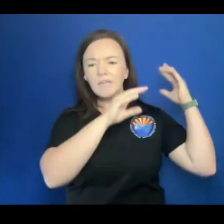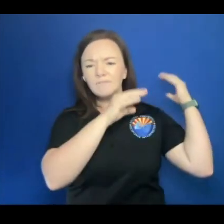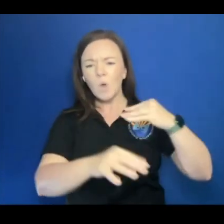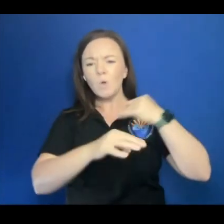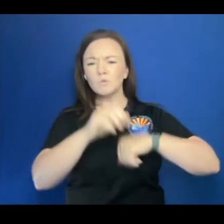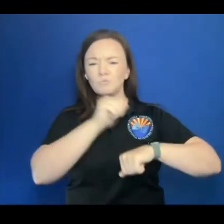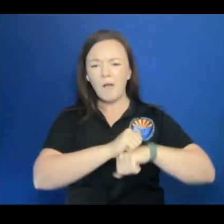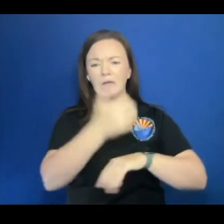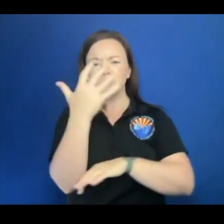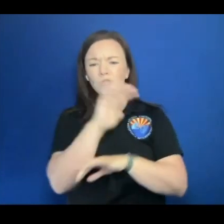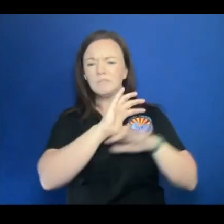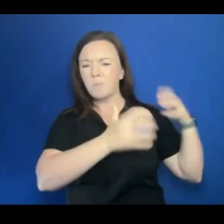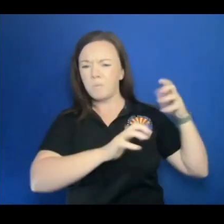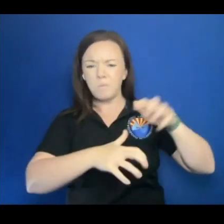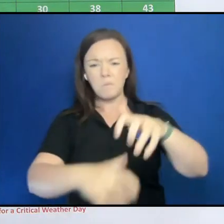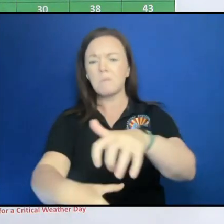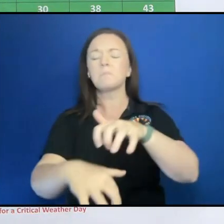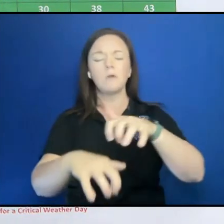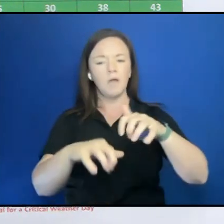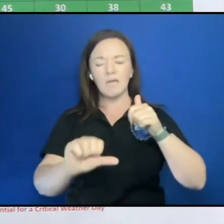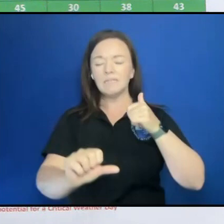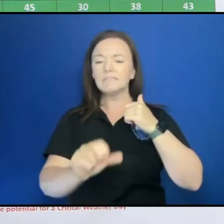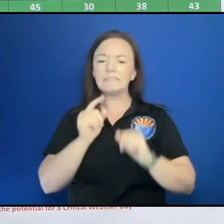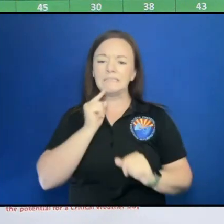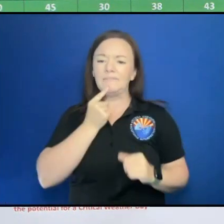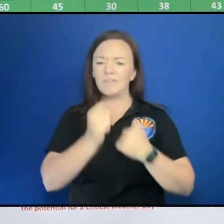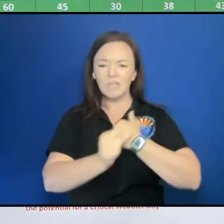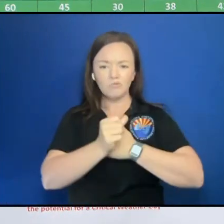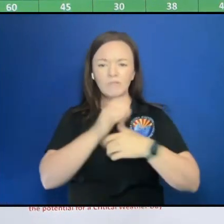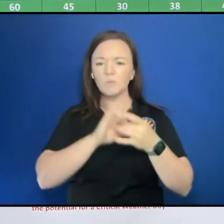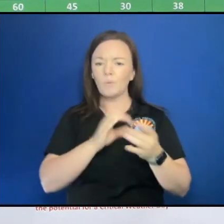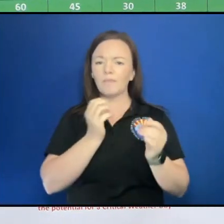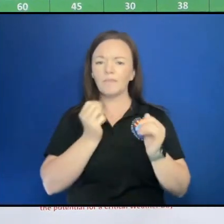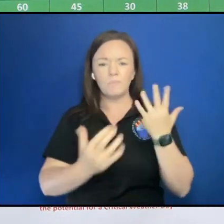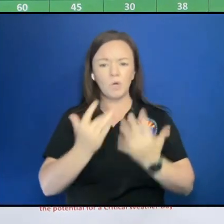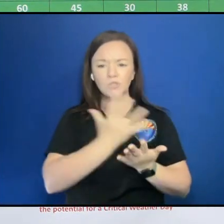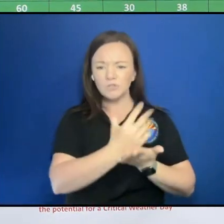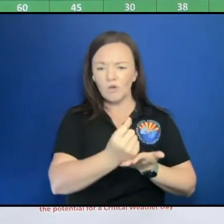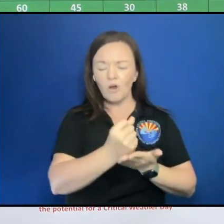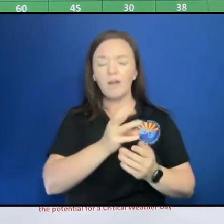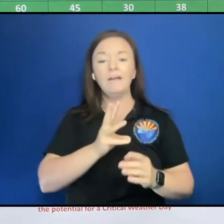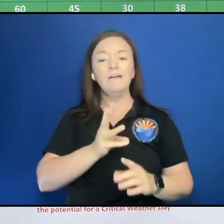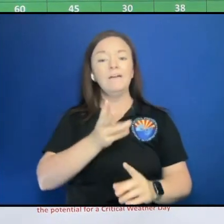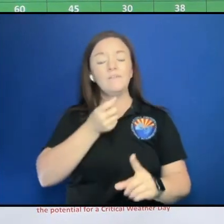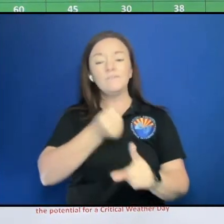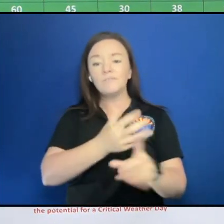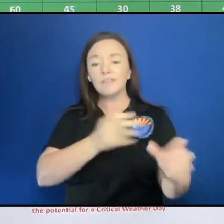during burn scars. Flash flooding is a risk anytime when you have heavy rain,